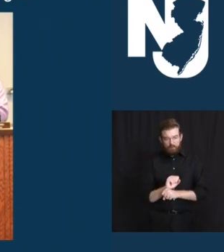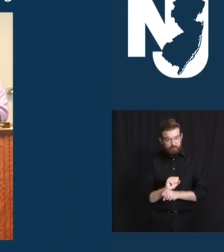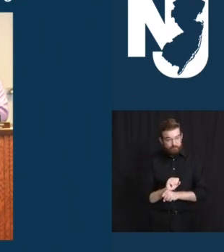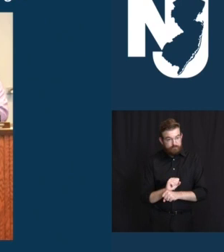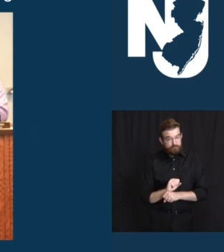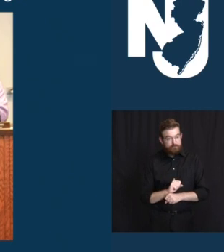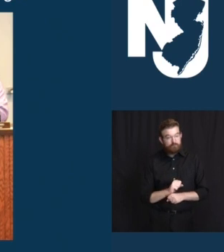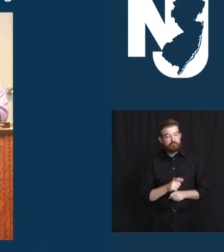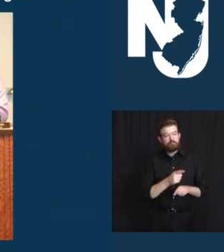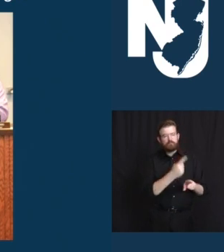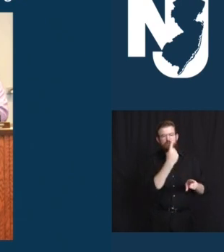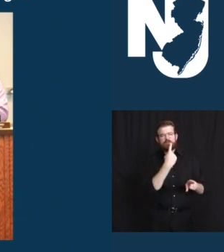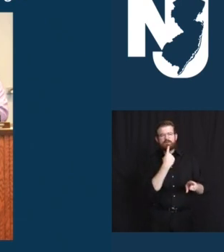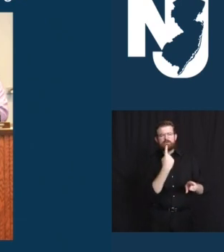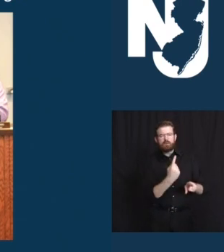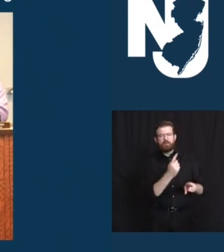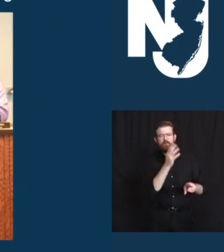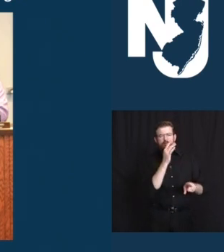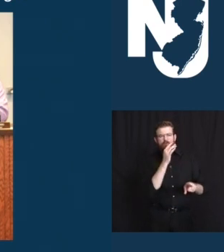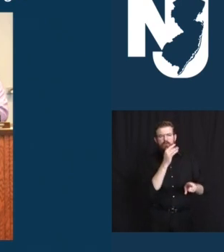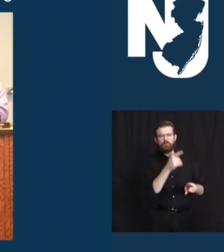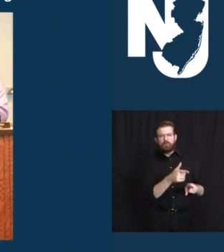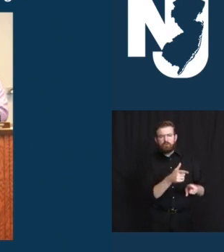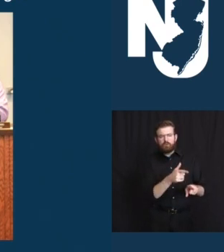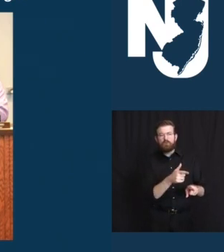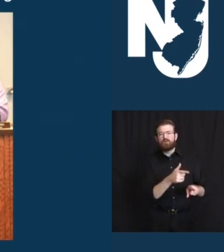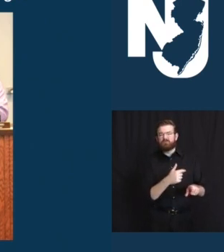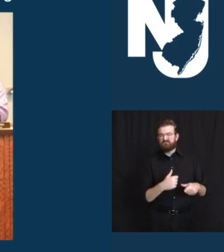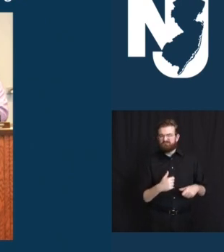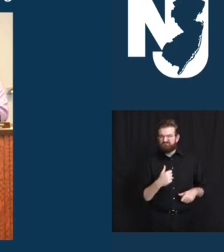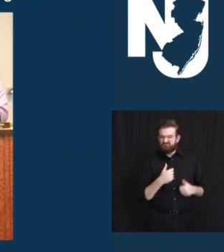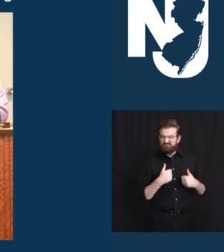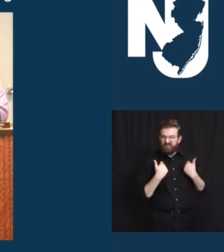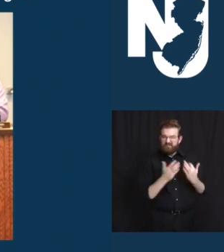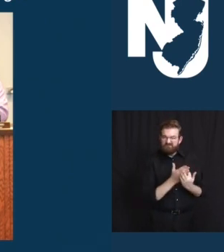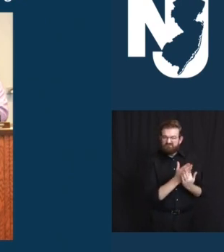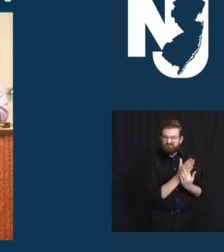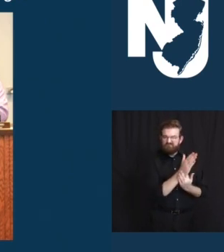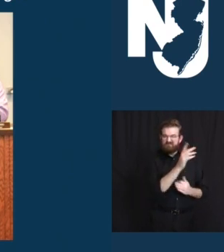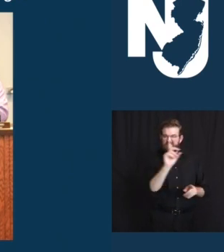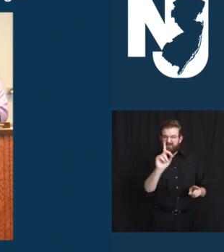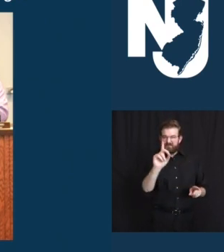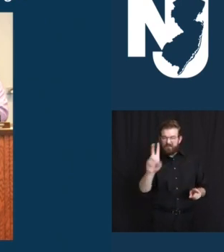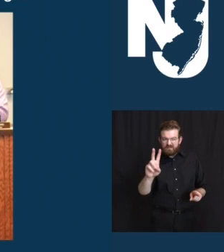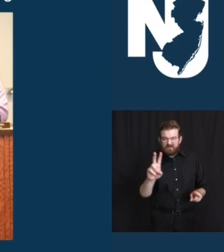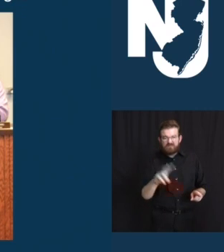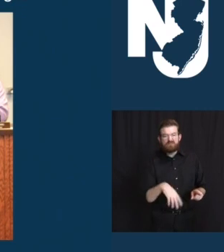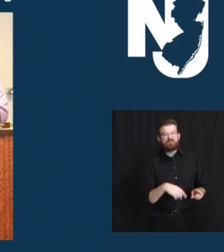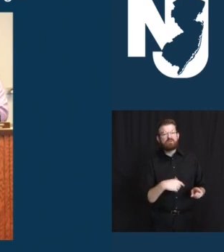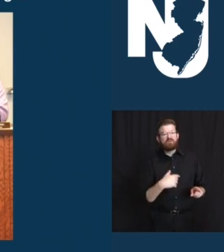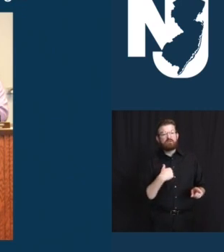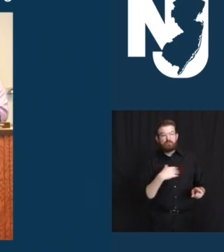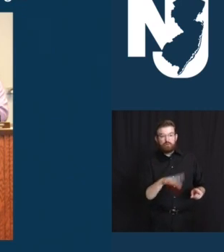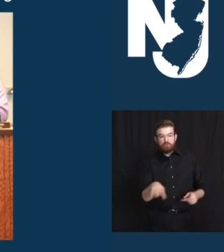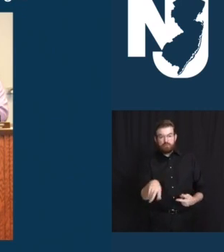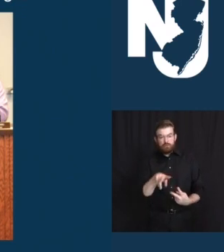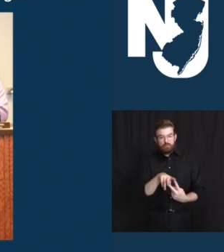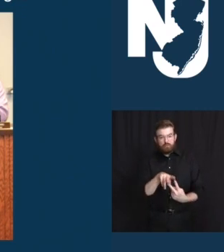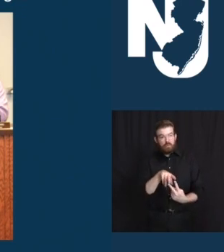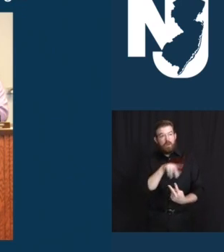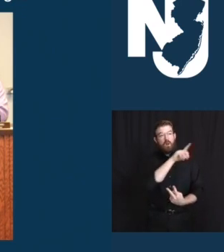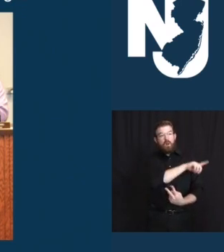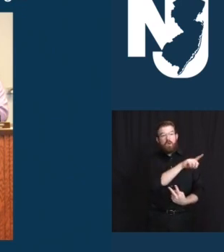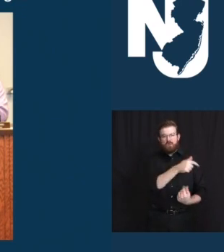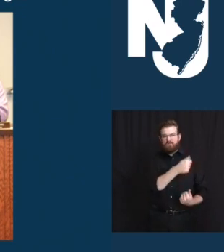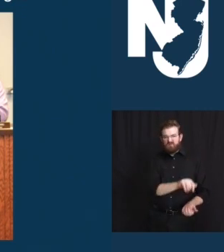way, and her child from being evicted from their home by their landlord. I reached out to each one of these guys this morning to thank